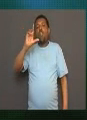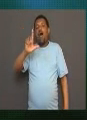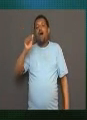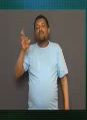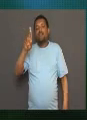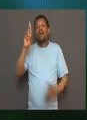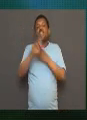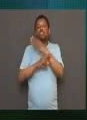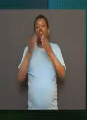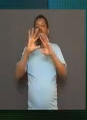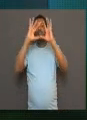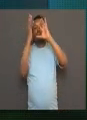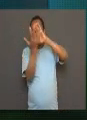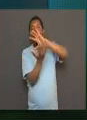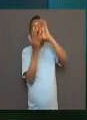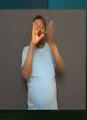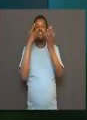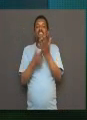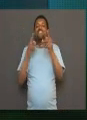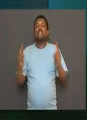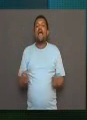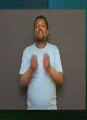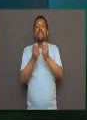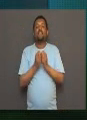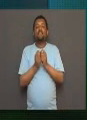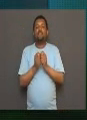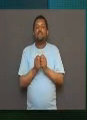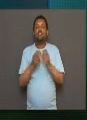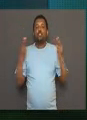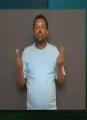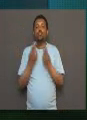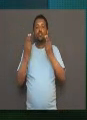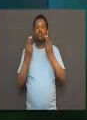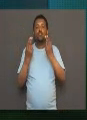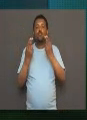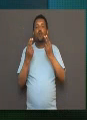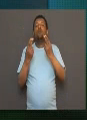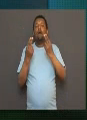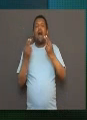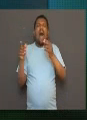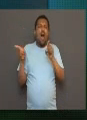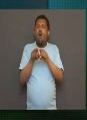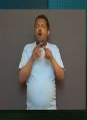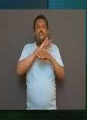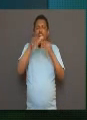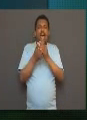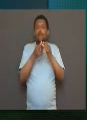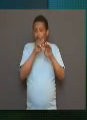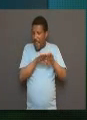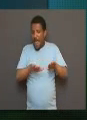the globe. This technique uses an overhead plane